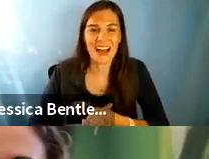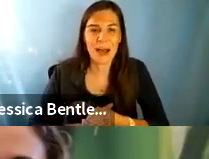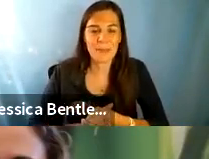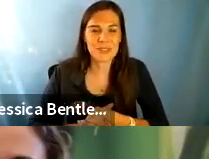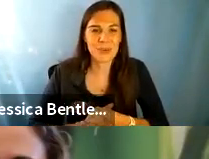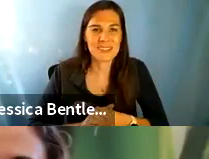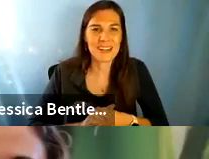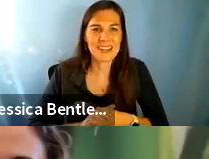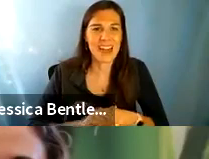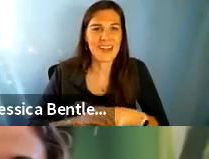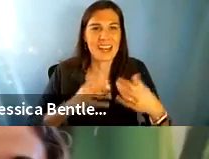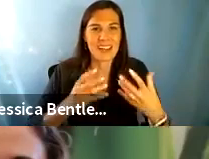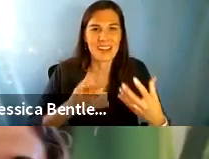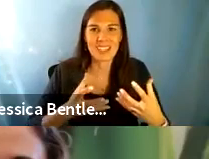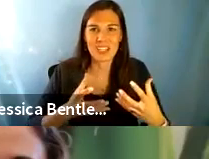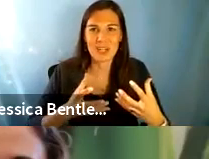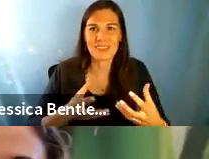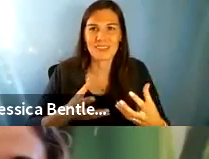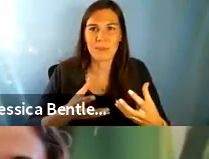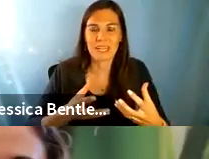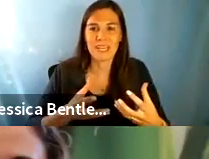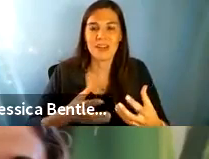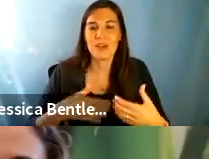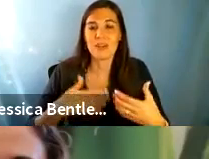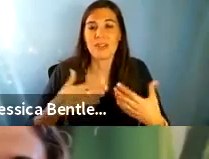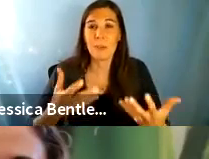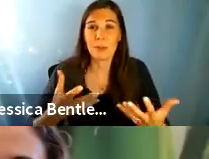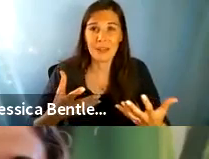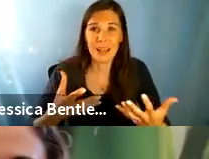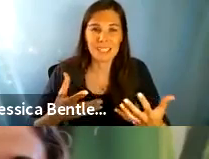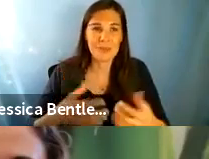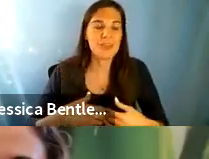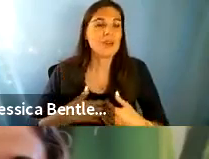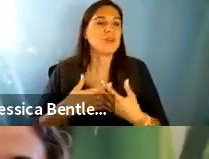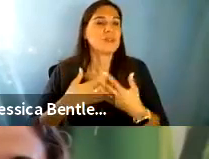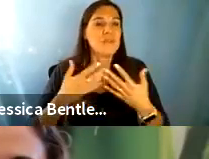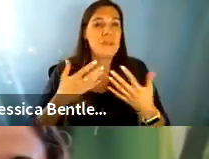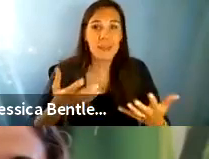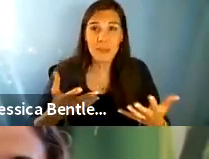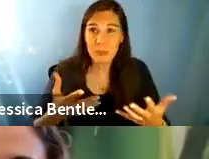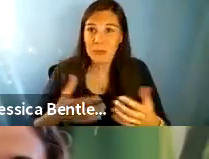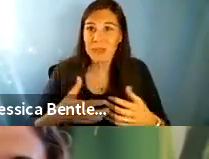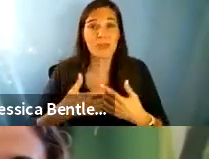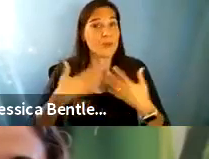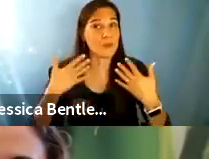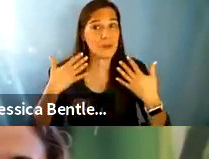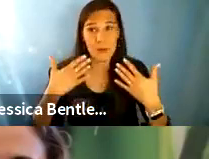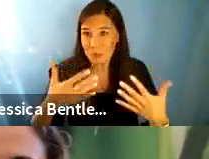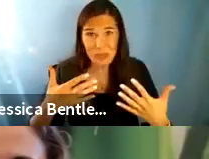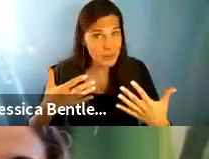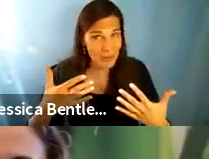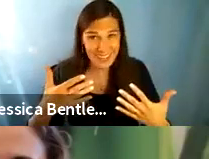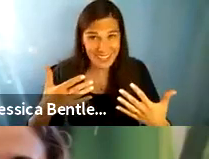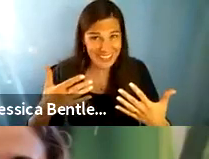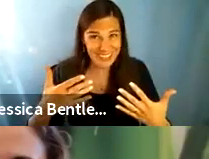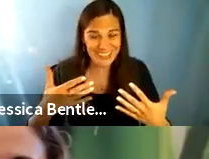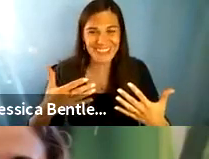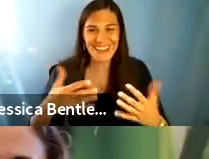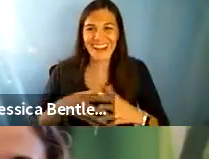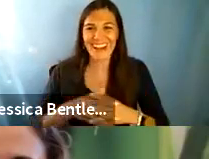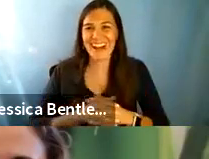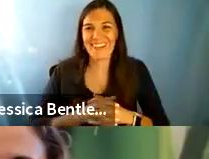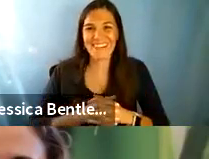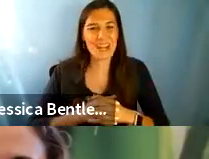years. So it's nice to have that connection with somebody who's an upperclassman who's been through it, who knows what you're going